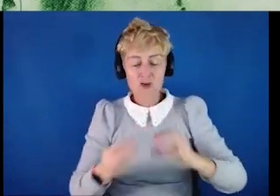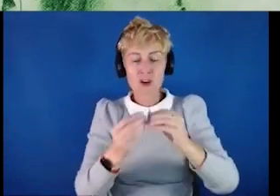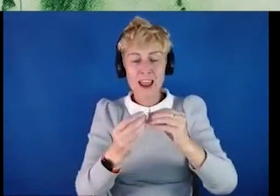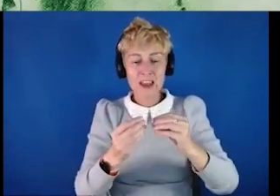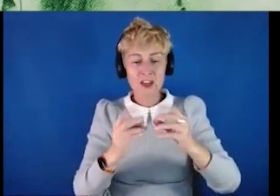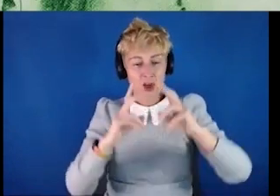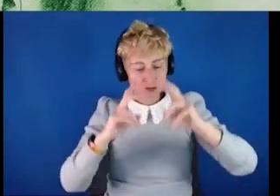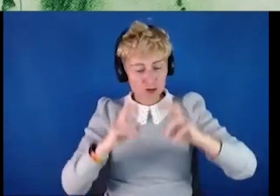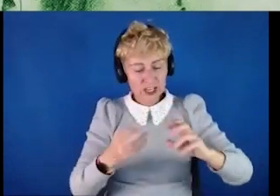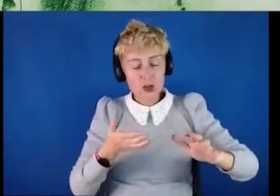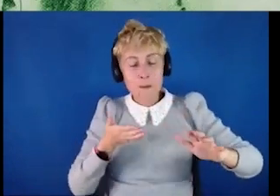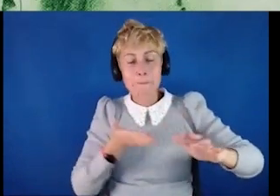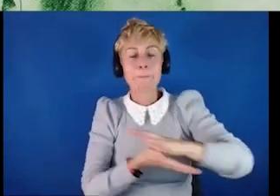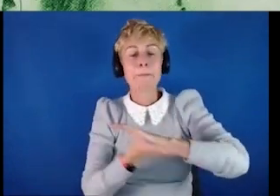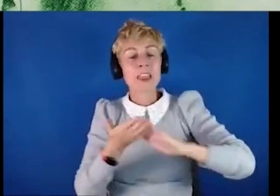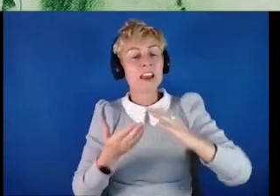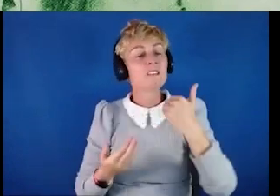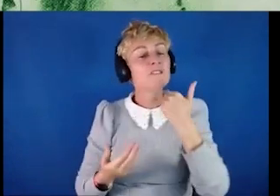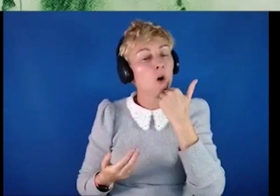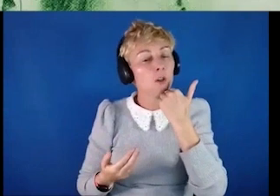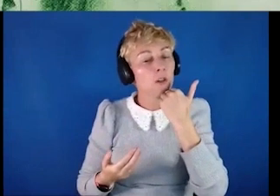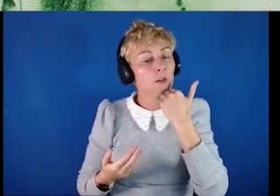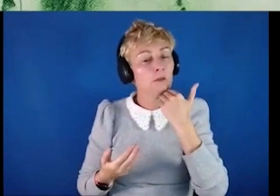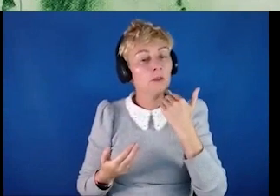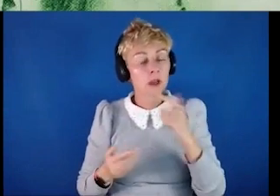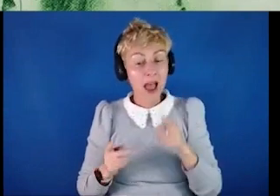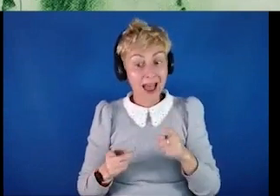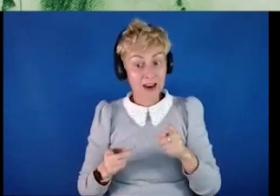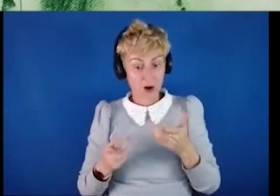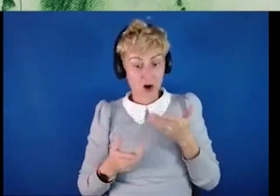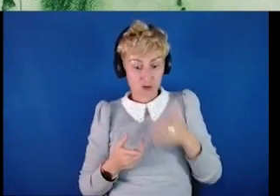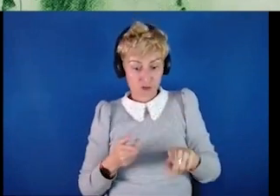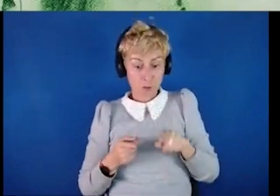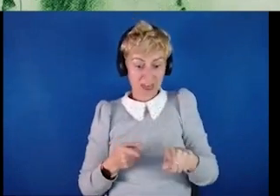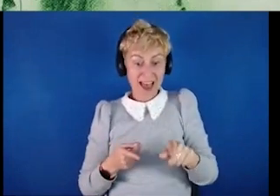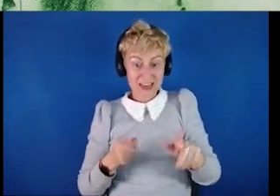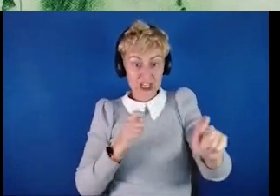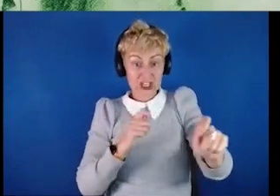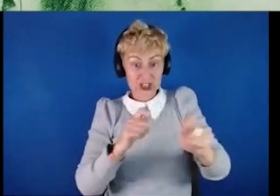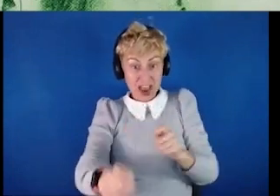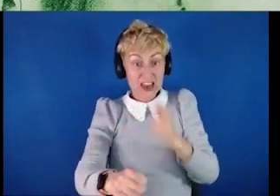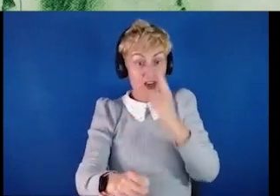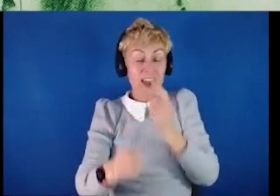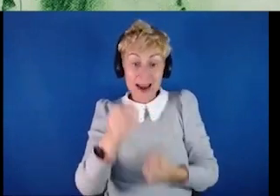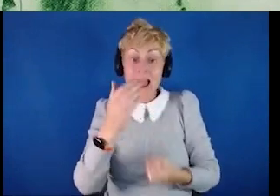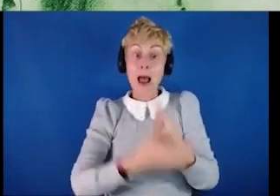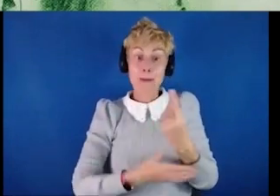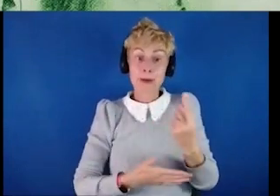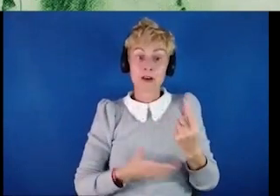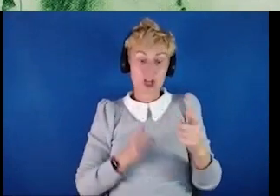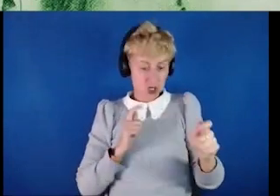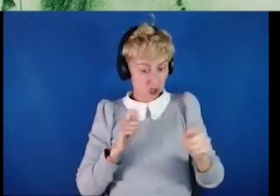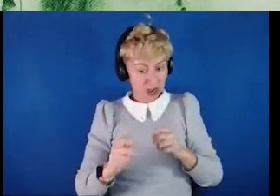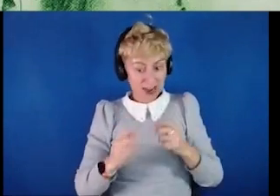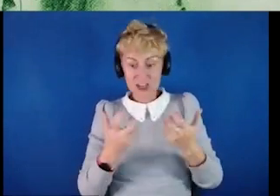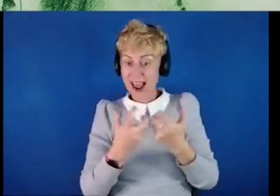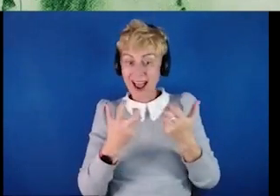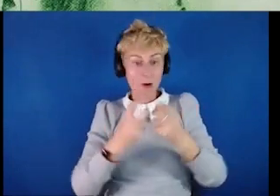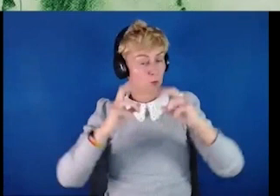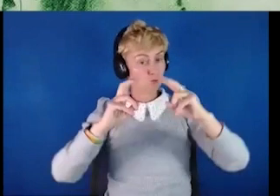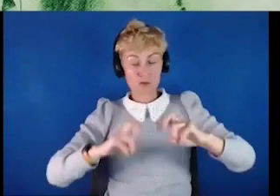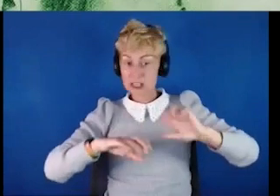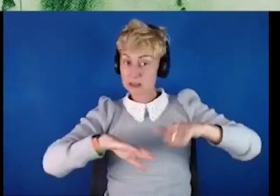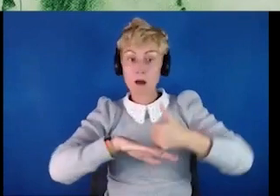outside academia so that we could change the ways in which research is done. So